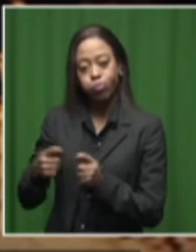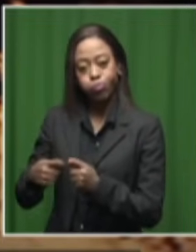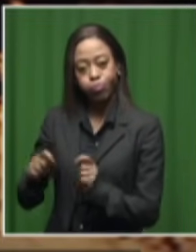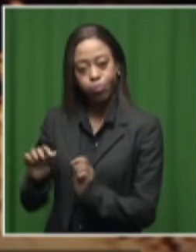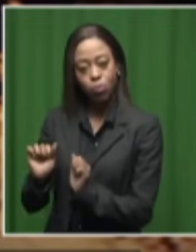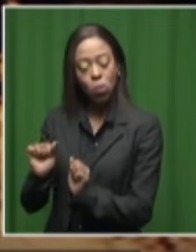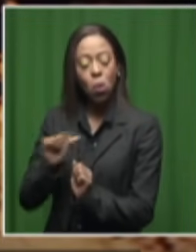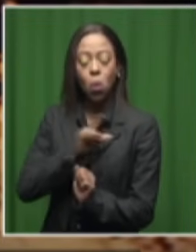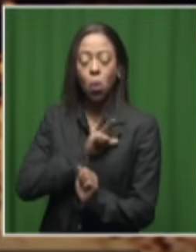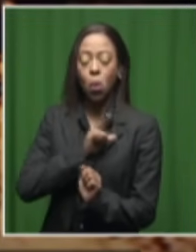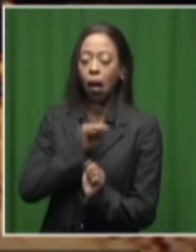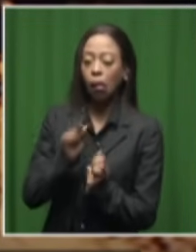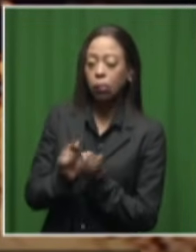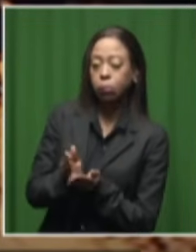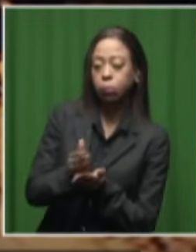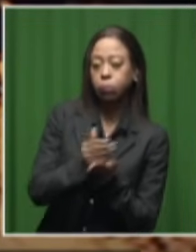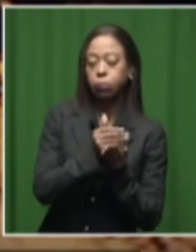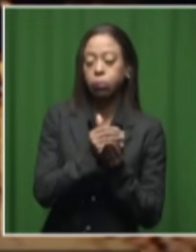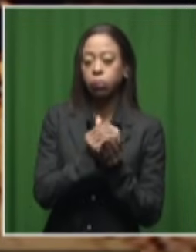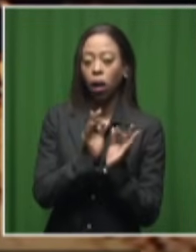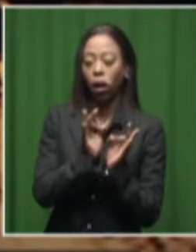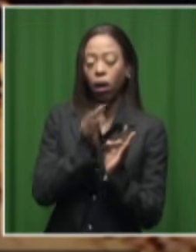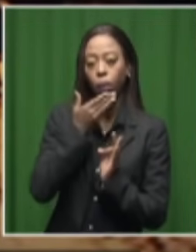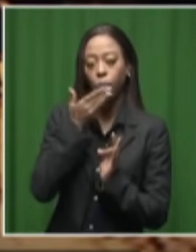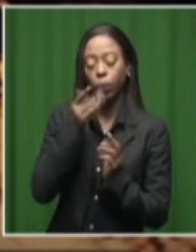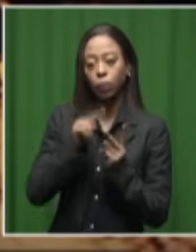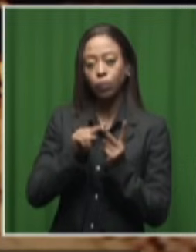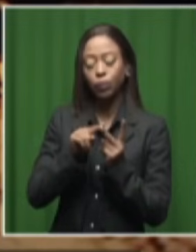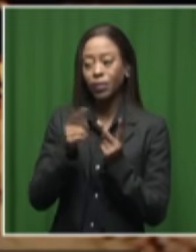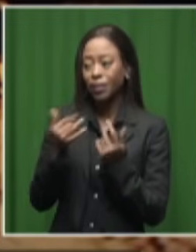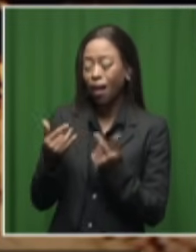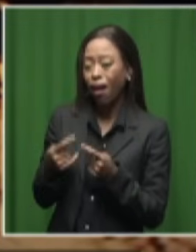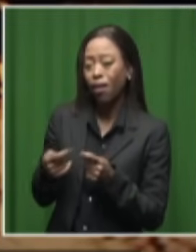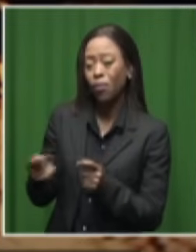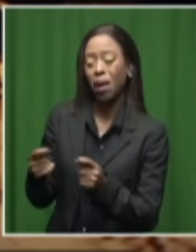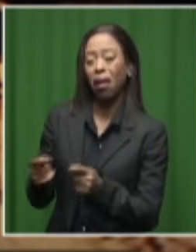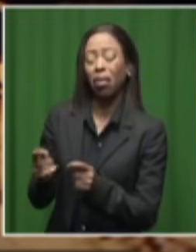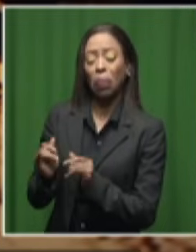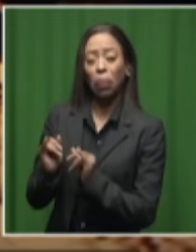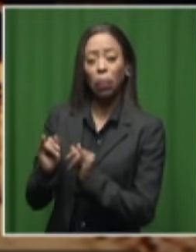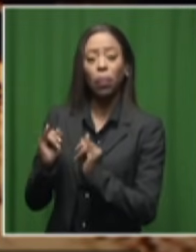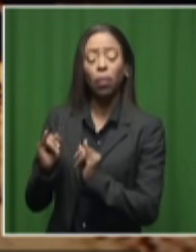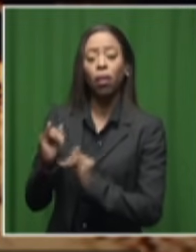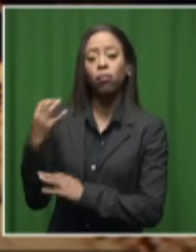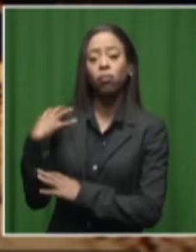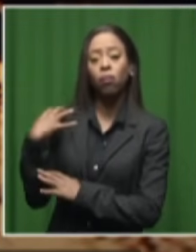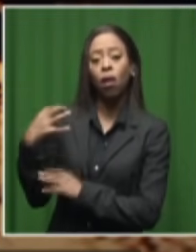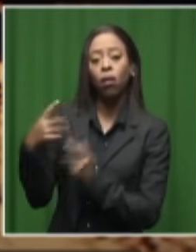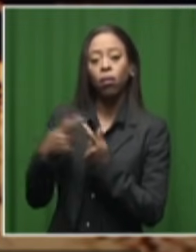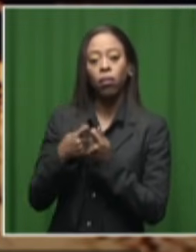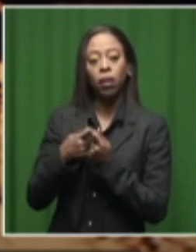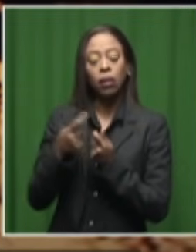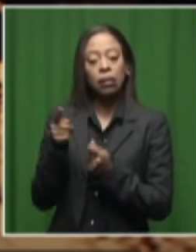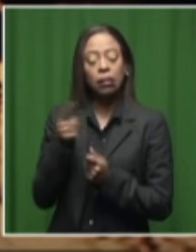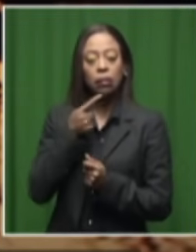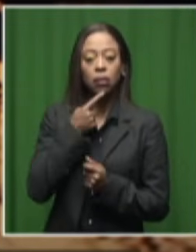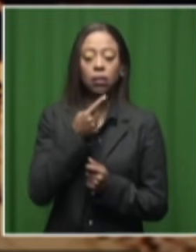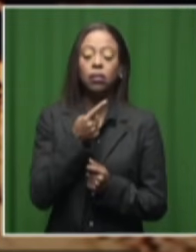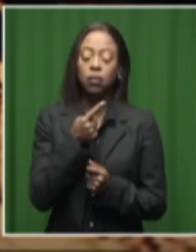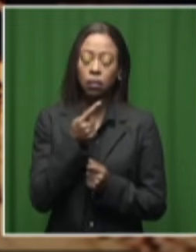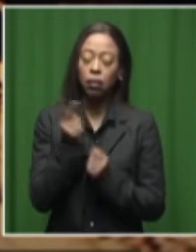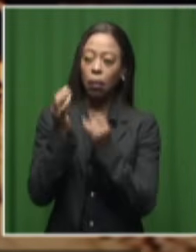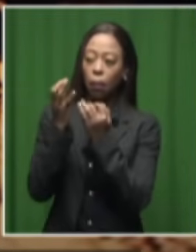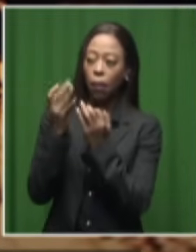the underperformance in revenue collection and increased spending pressures. Finance Minister Enoch Godongwana says that the budget deficit